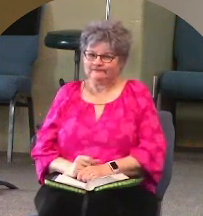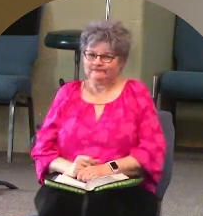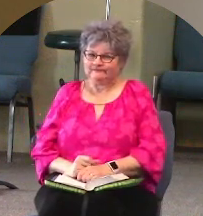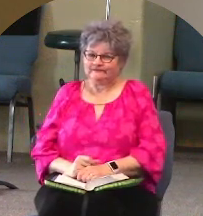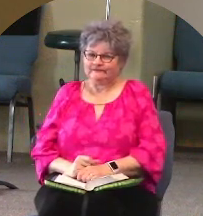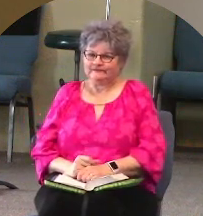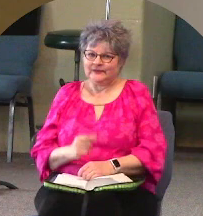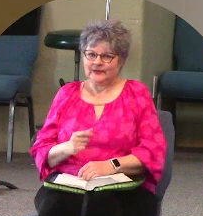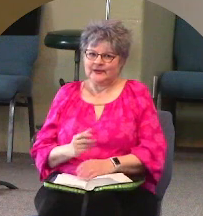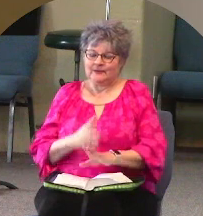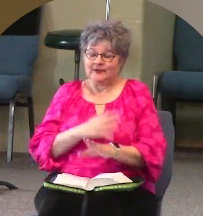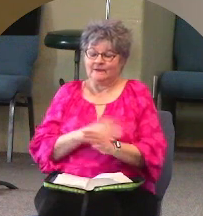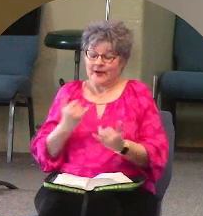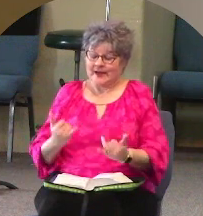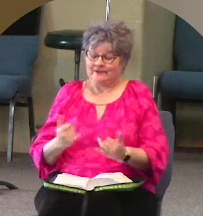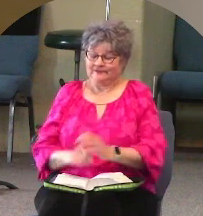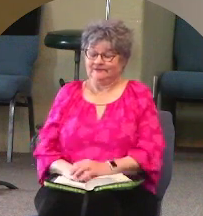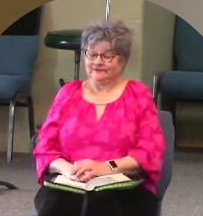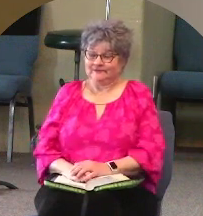Before now.